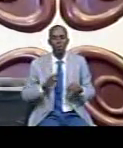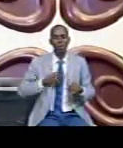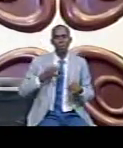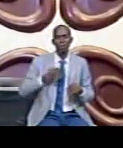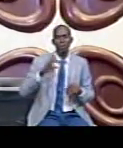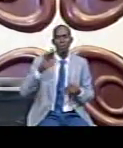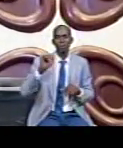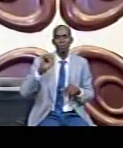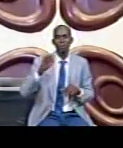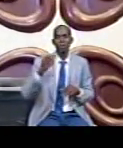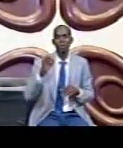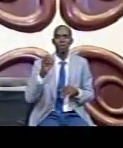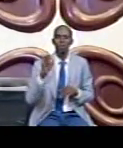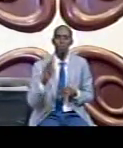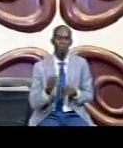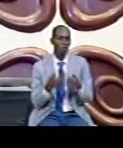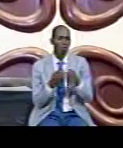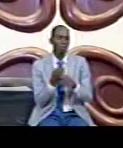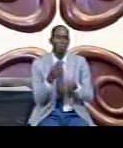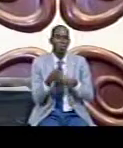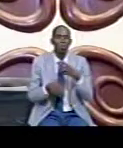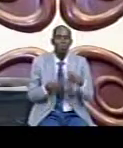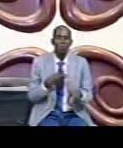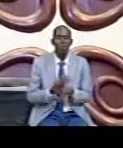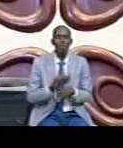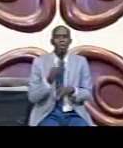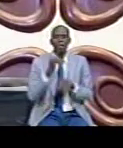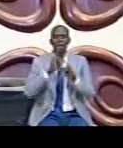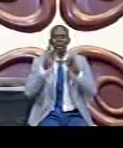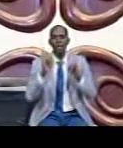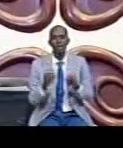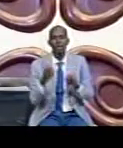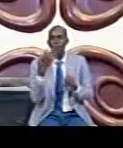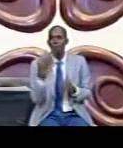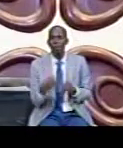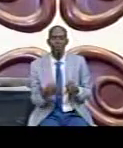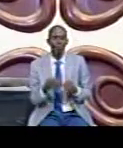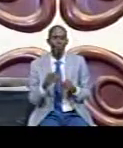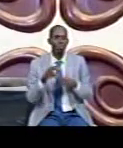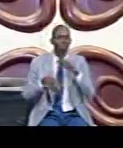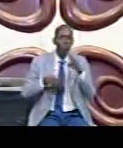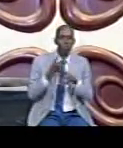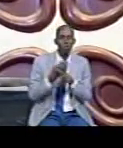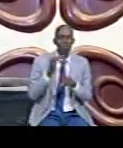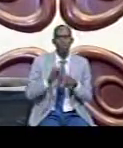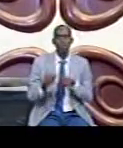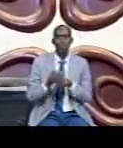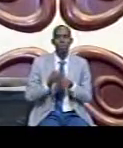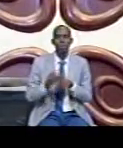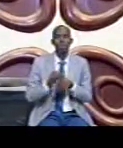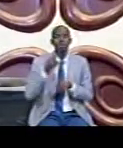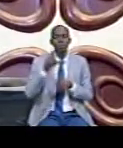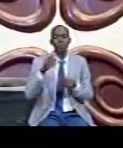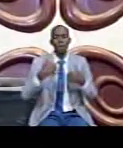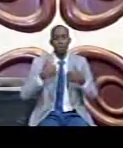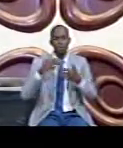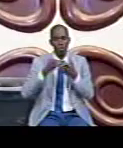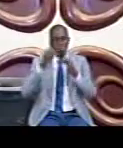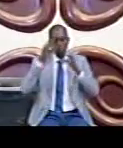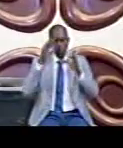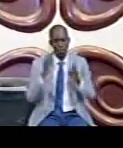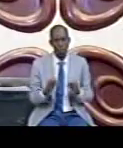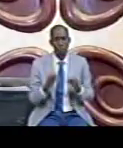You have a decision to take. You have a mind to make that come what may, I will not bow